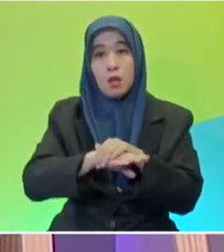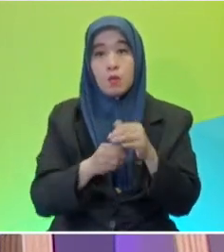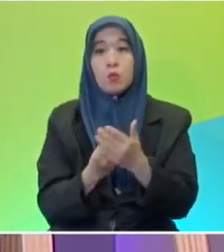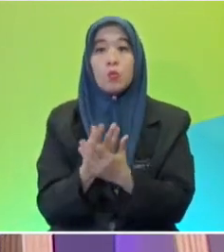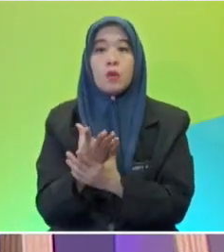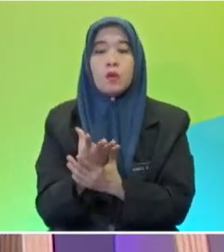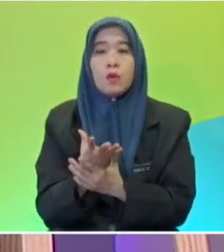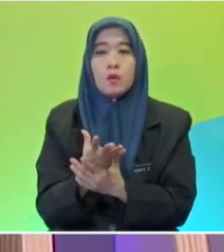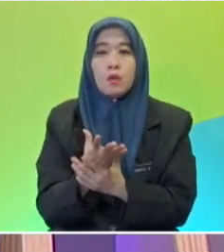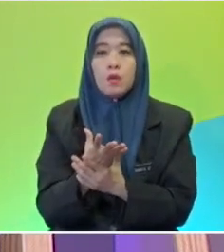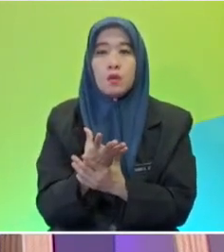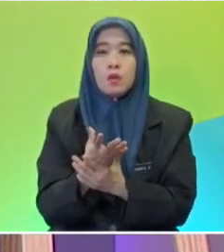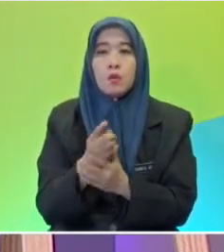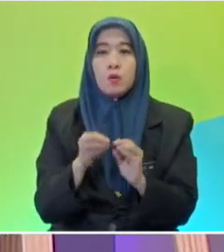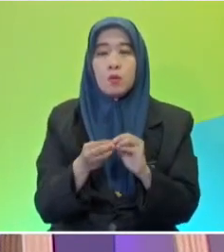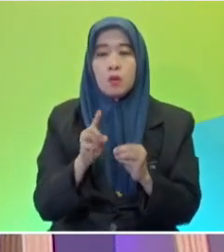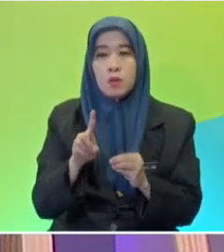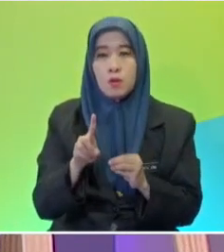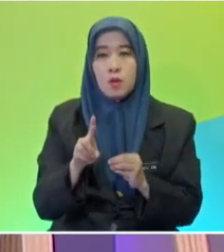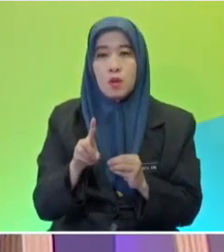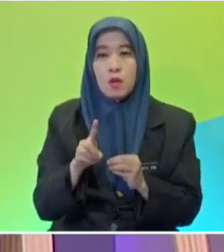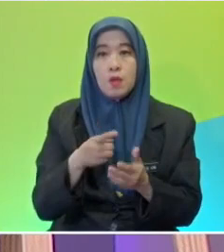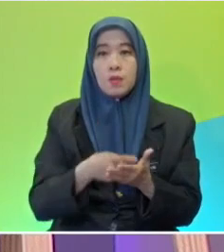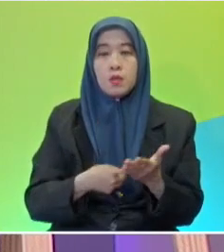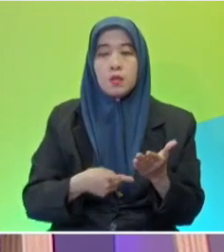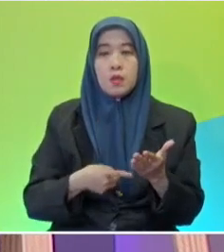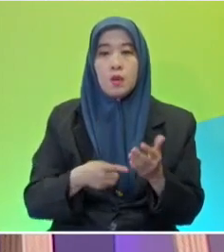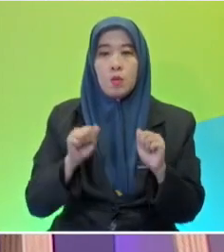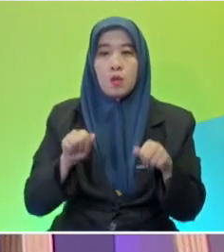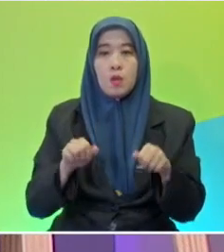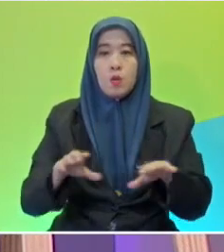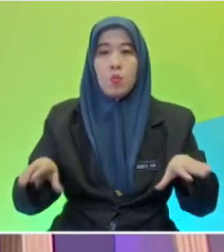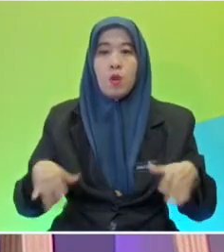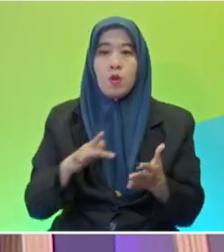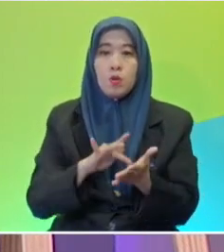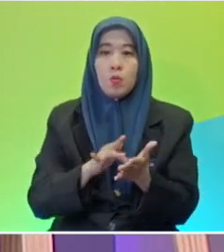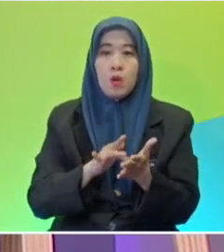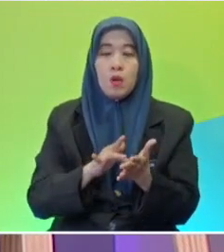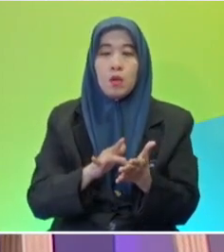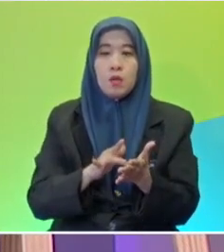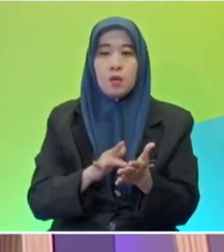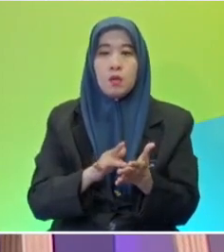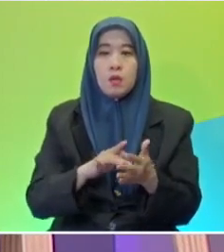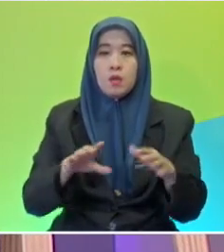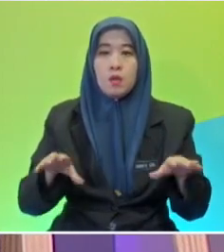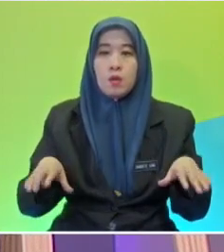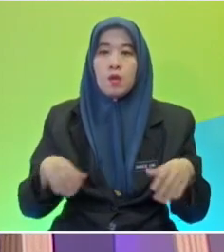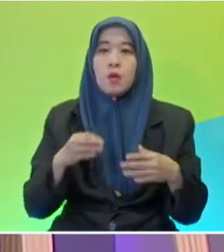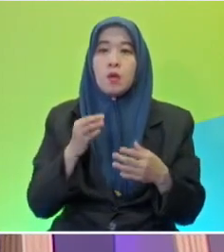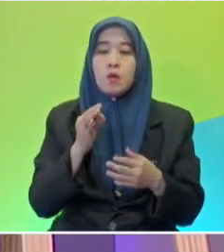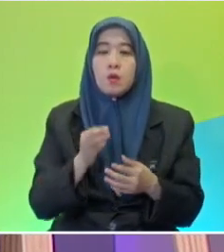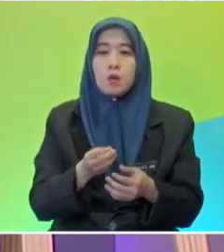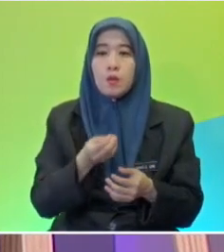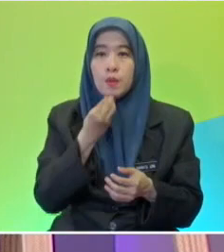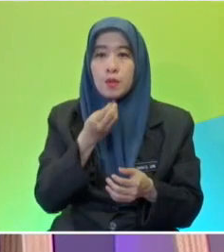So first, you just mentioned it can produce medicine. We can it can also be our food. Yes. And